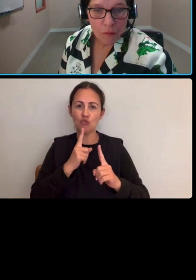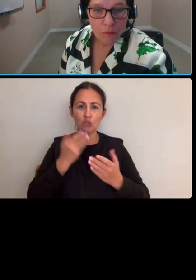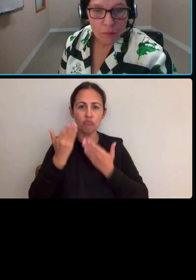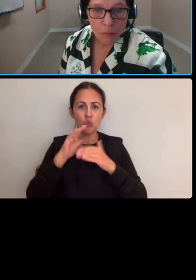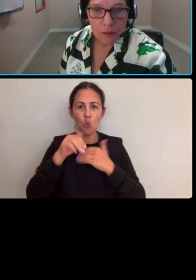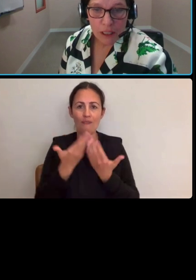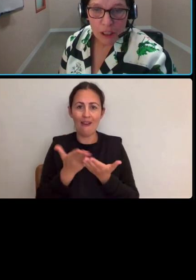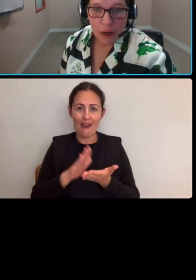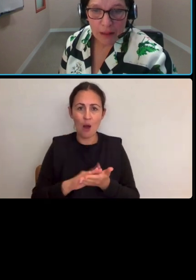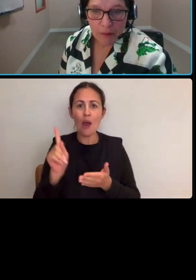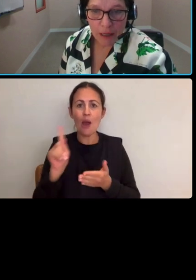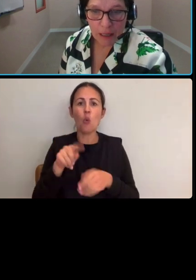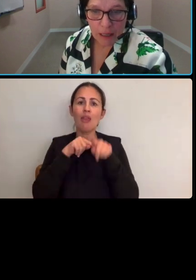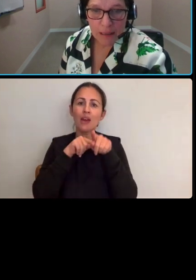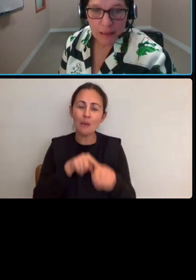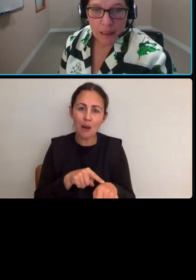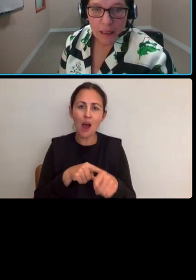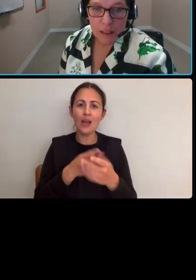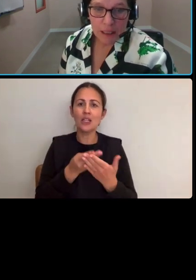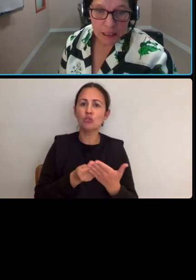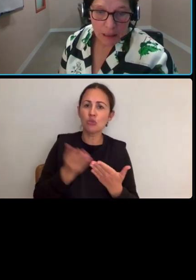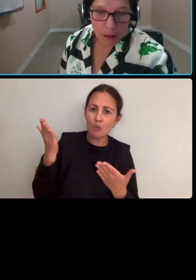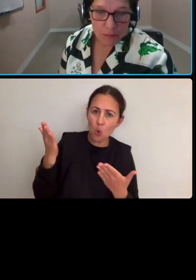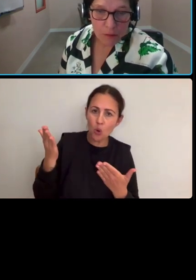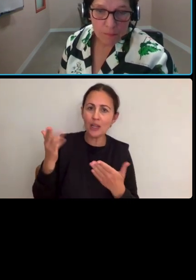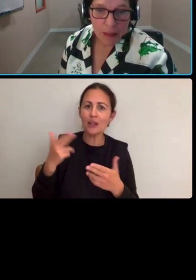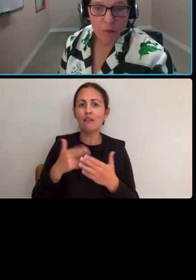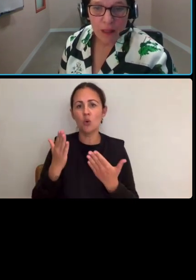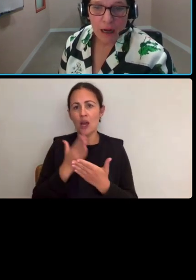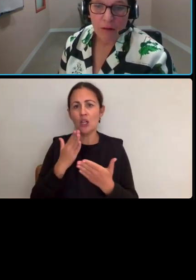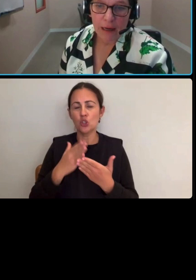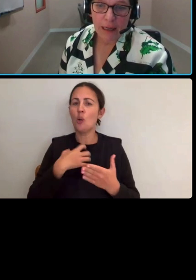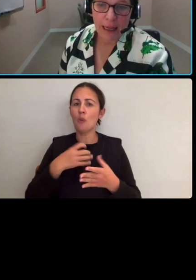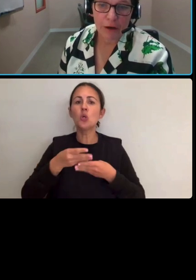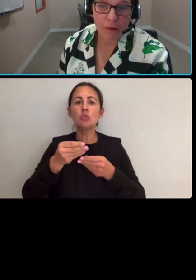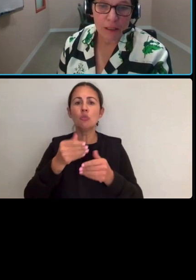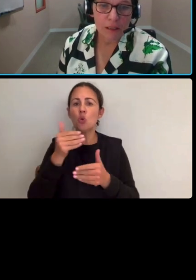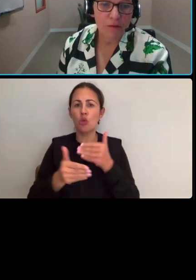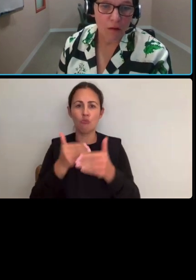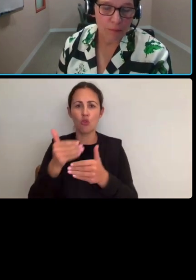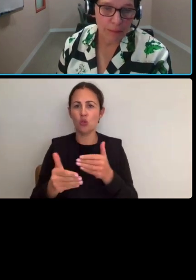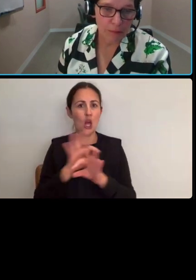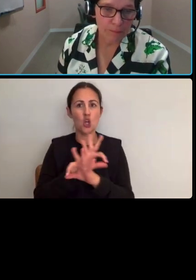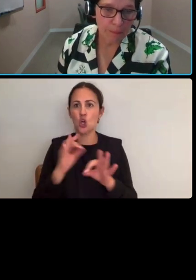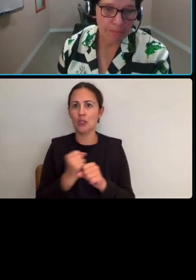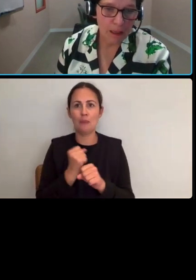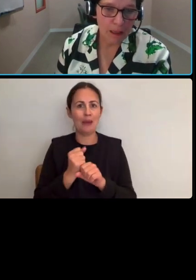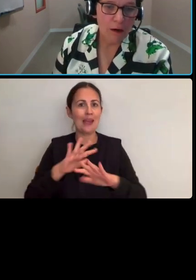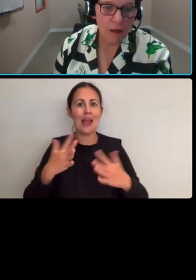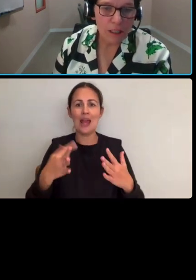compliance reports issued by other regulators to the extent possible and without creating any new risks for older